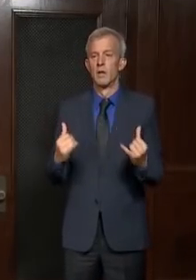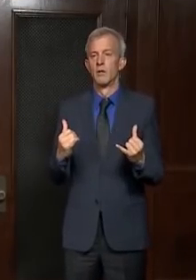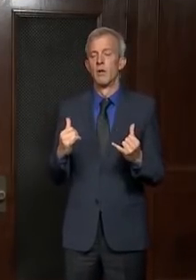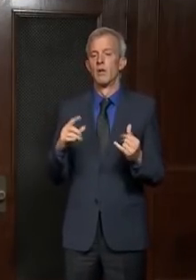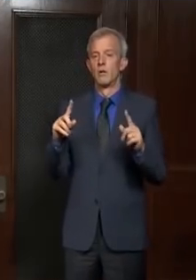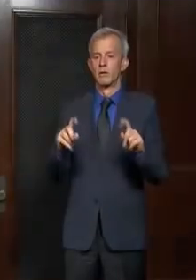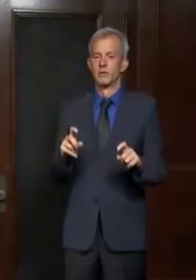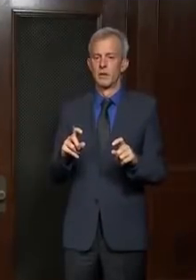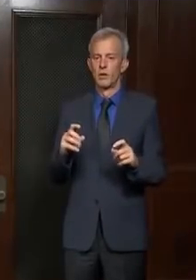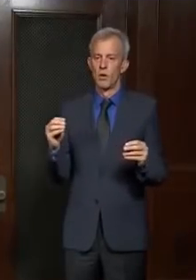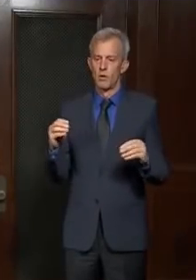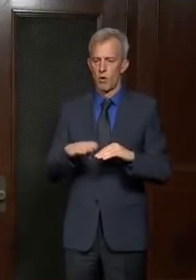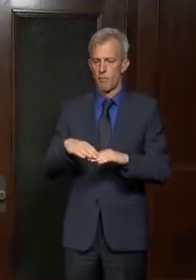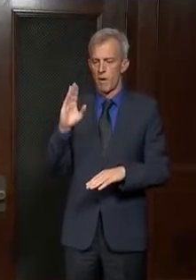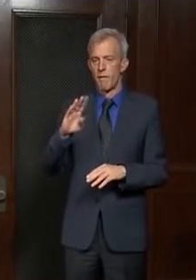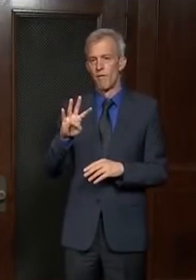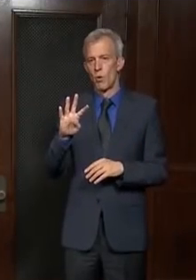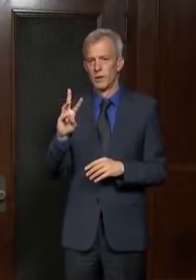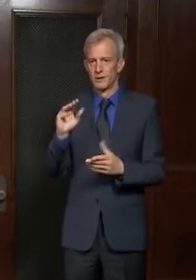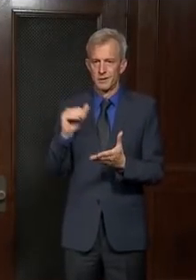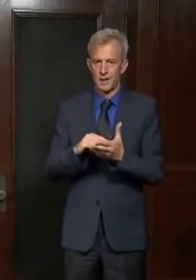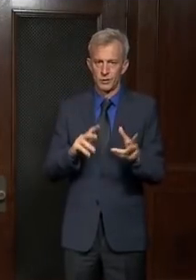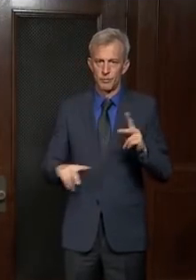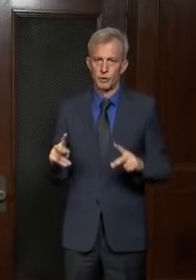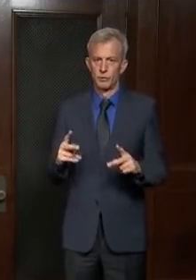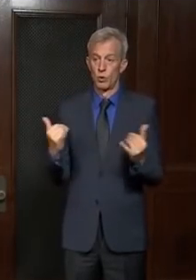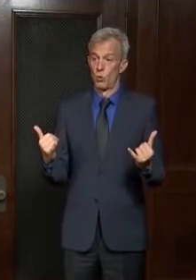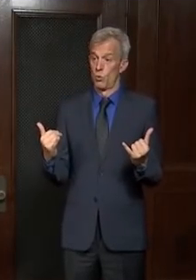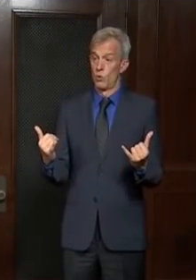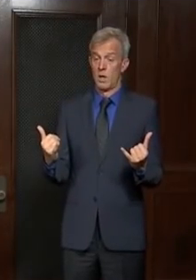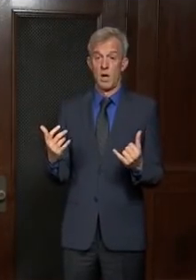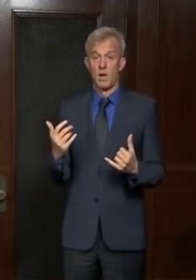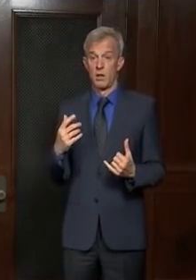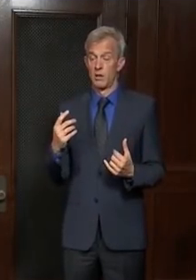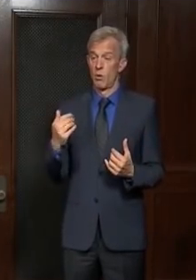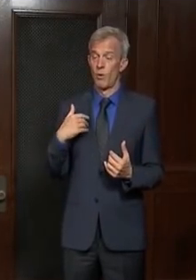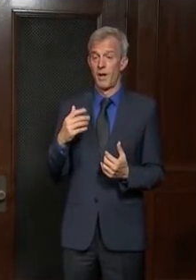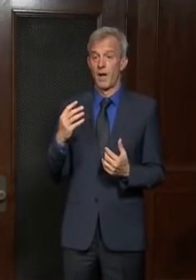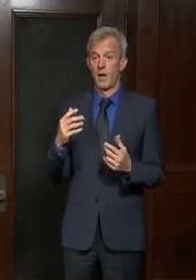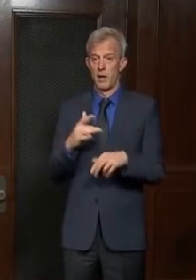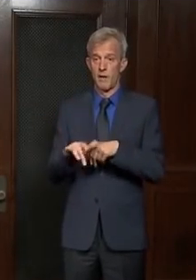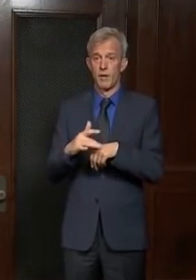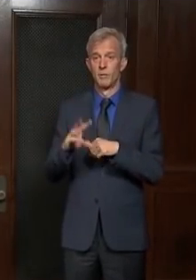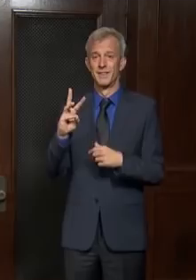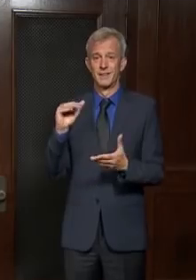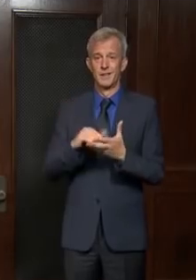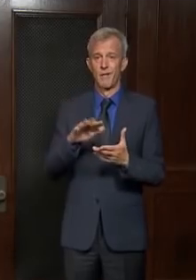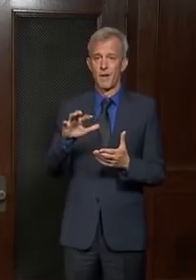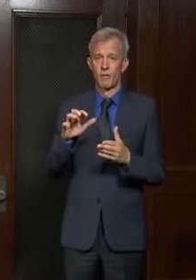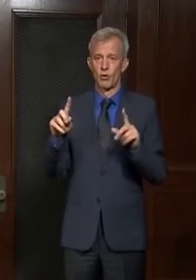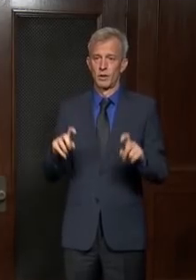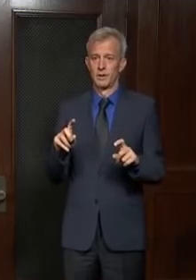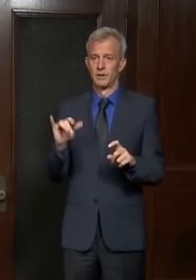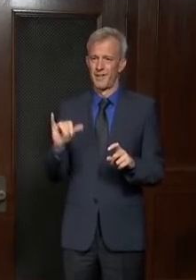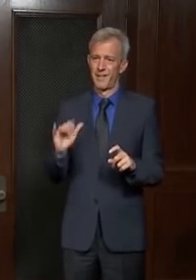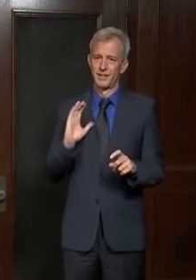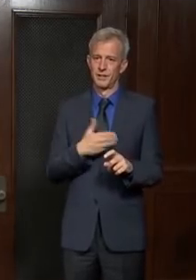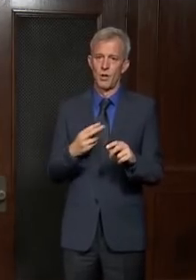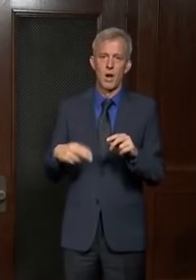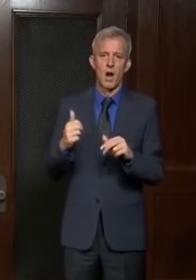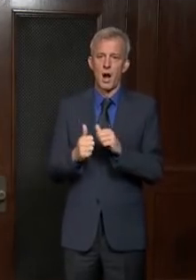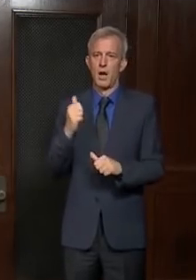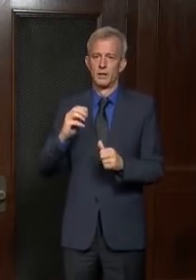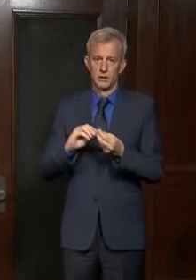than 46,000 people. And today alone, we had slots for 6,500 tests, our highest number yet.